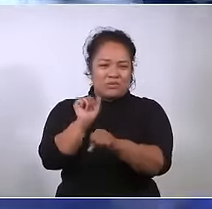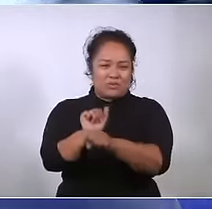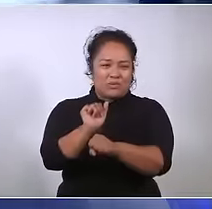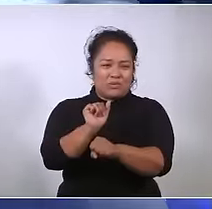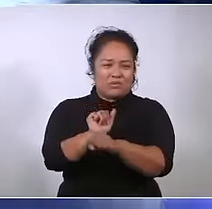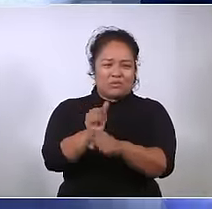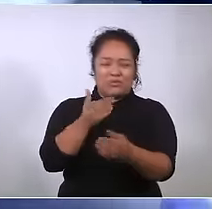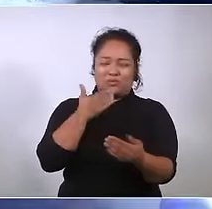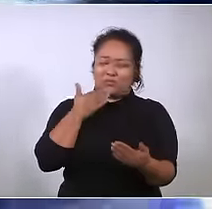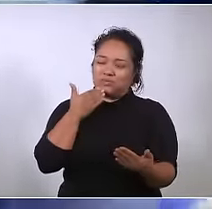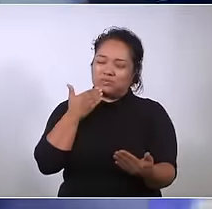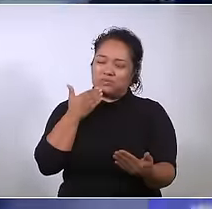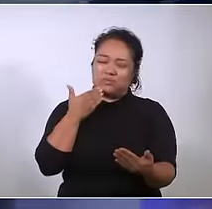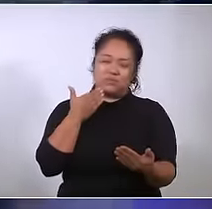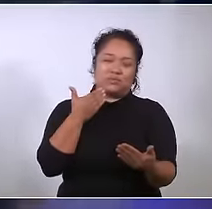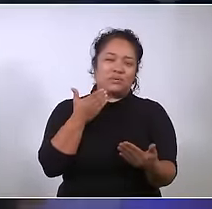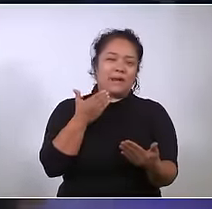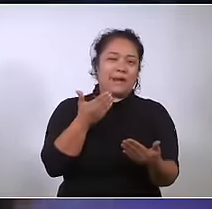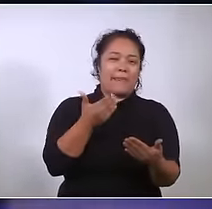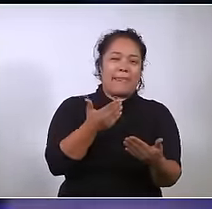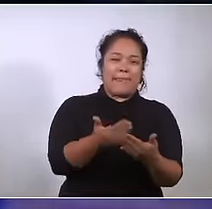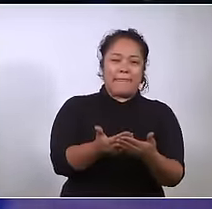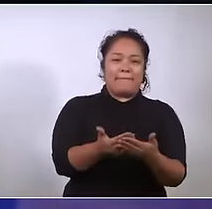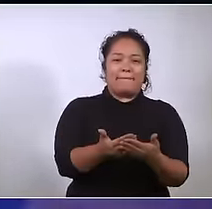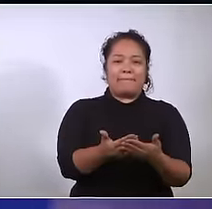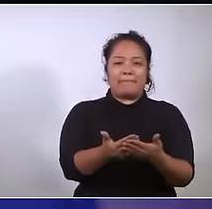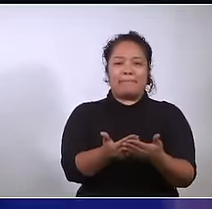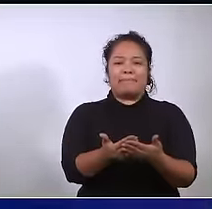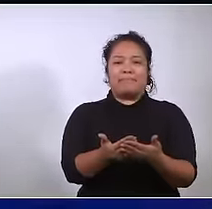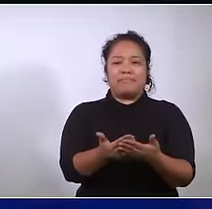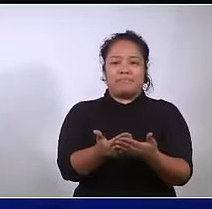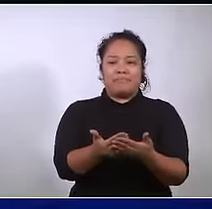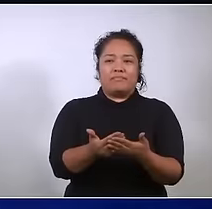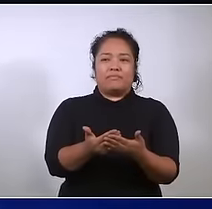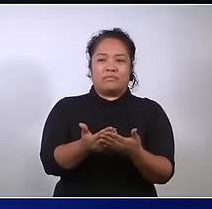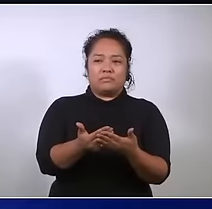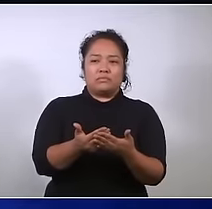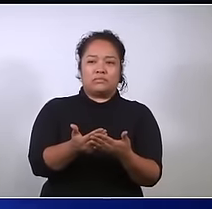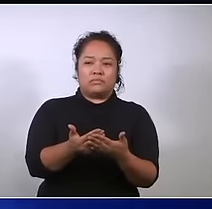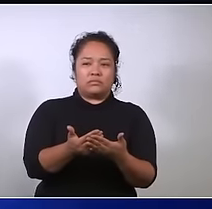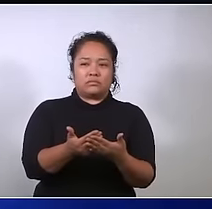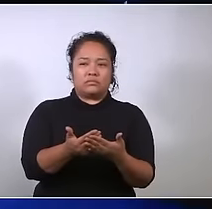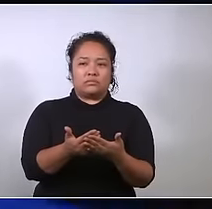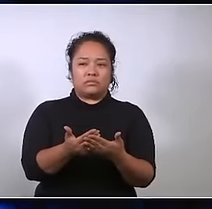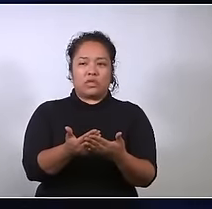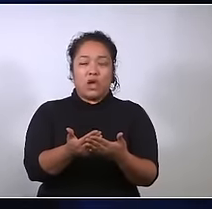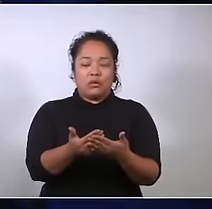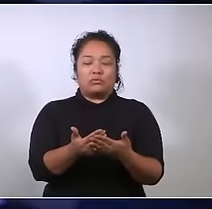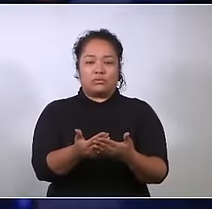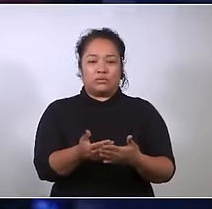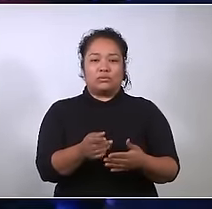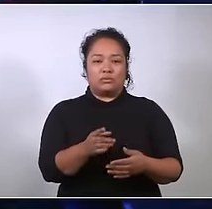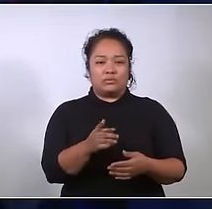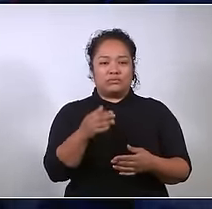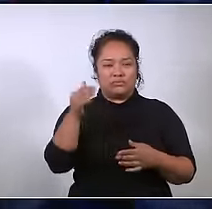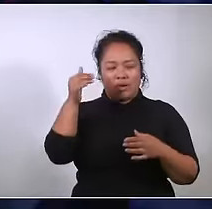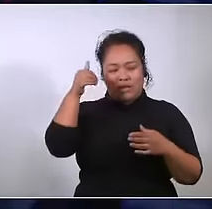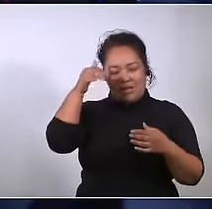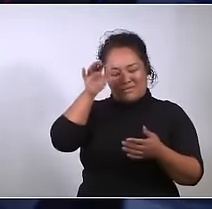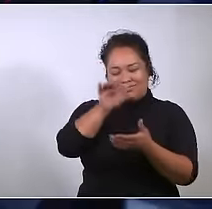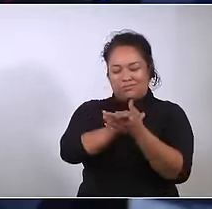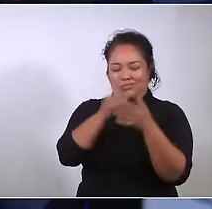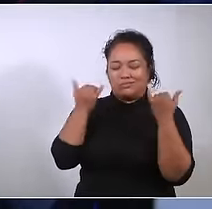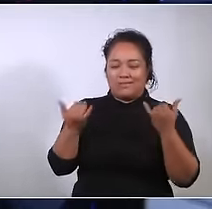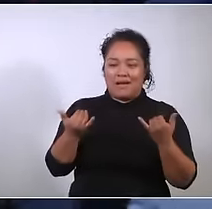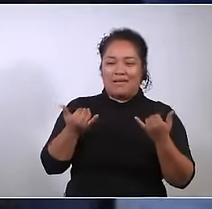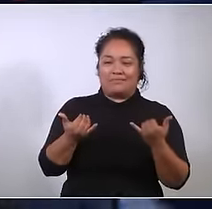you're so good. Father, we believe right now. Come on, can we just